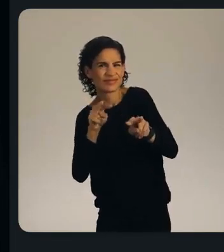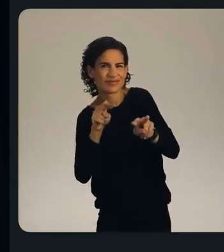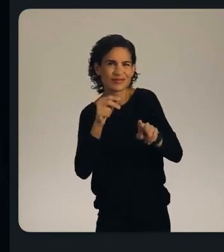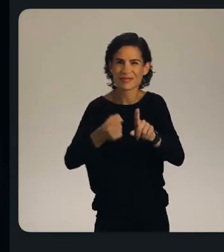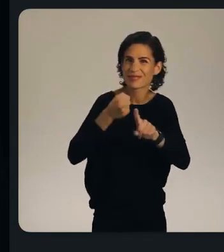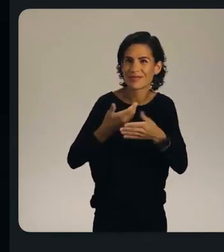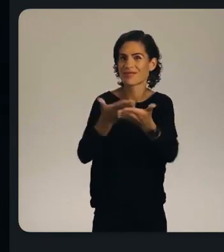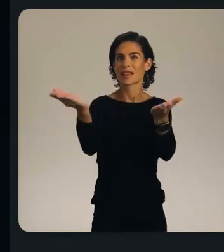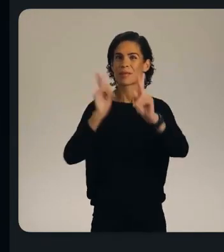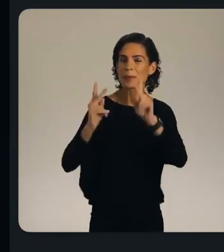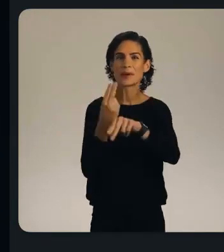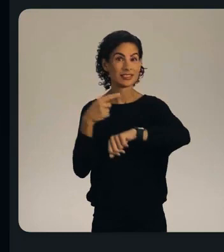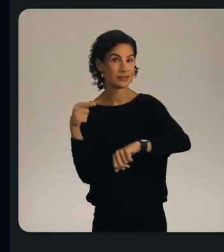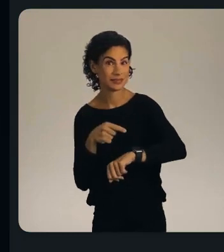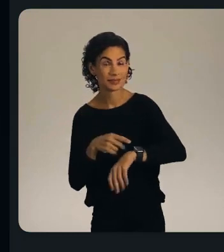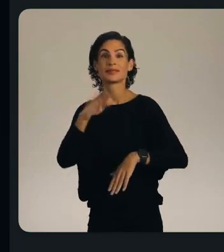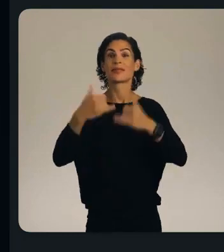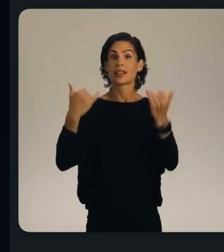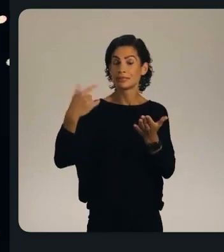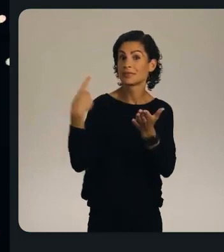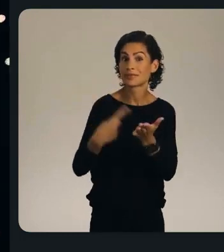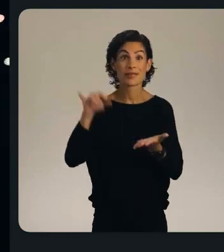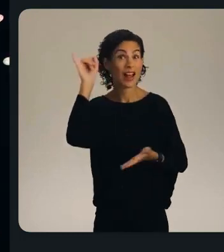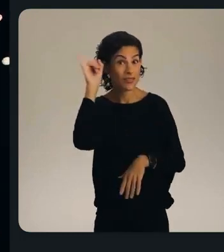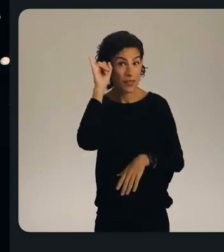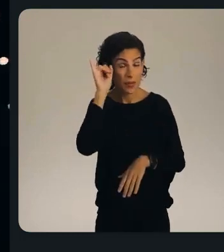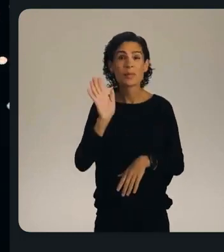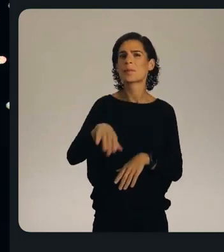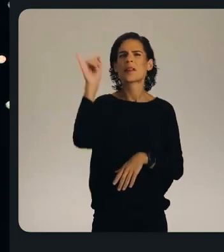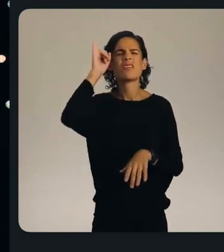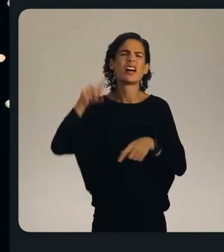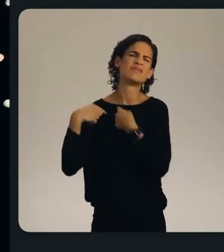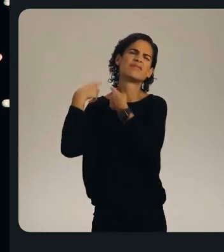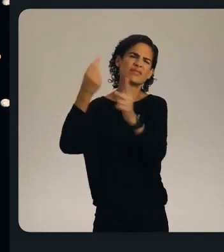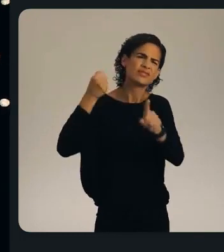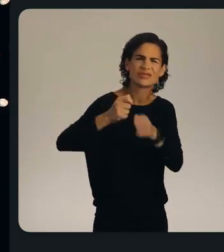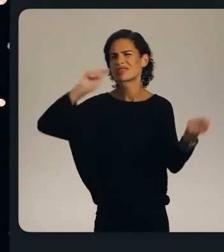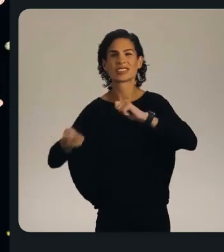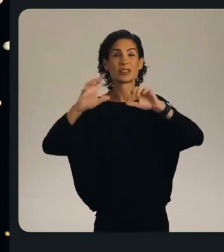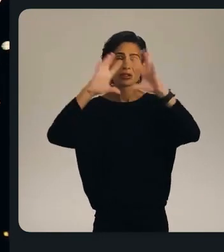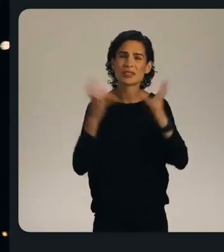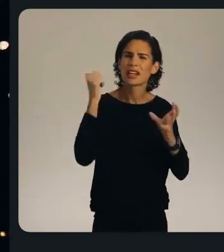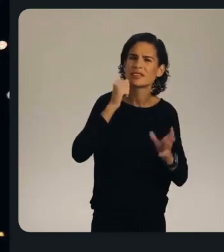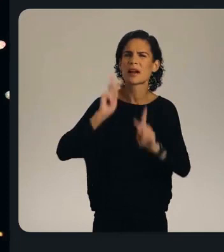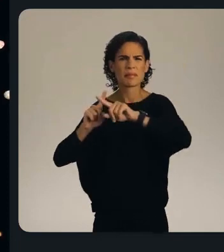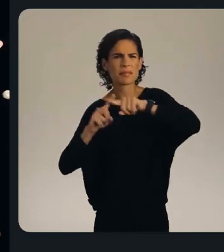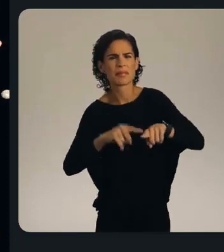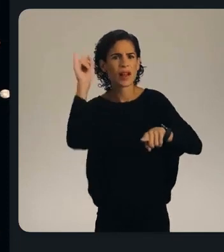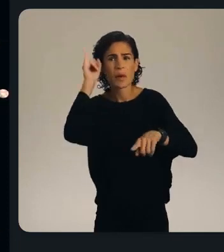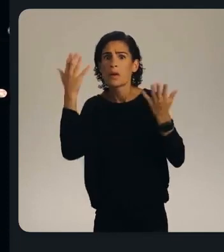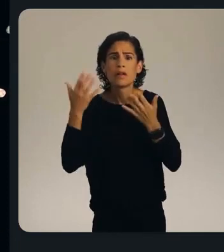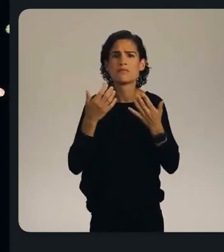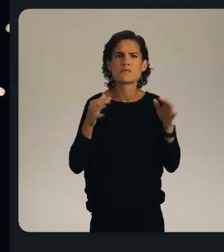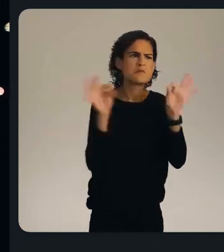have on our users' lives. Now, let's talk about iPhone. iPhone has forever changed the world. Every single day, people rely on iPhone, from their most